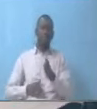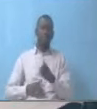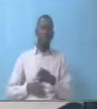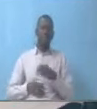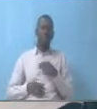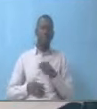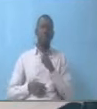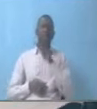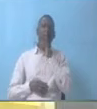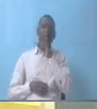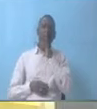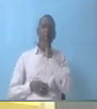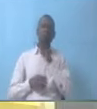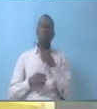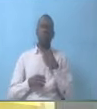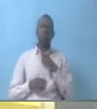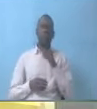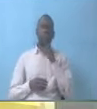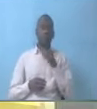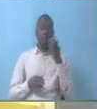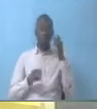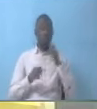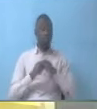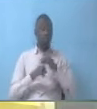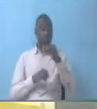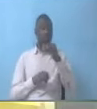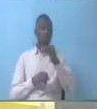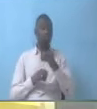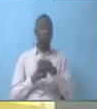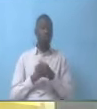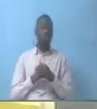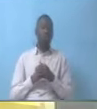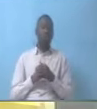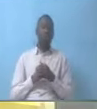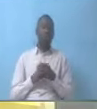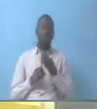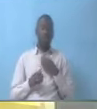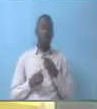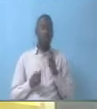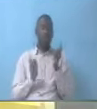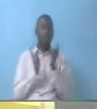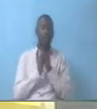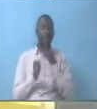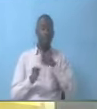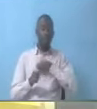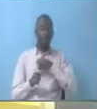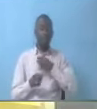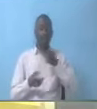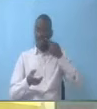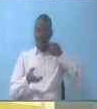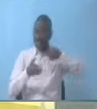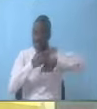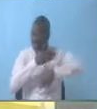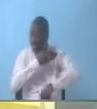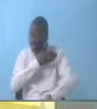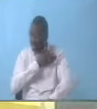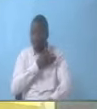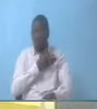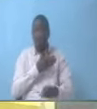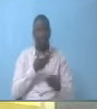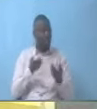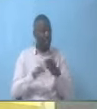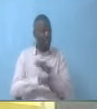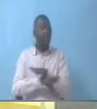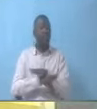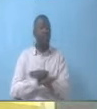themselves 6 feet deep. Moy jamono bi mu yebane ci Radio Gambie na ñi xaccu na mbiri yelle fi doom adam bu ñoppi wuté légui tay ñu dem juroom